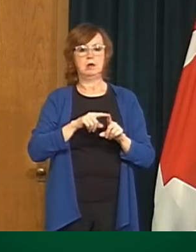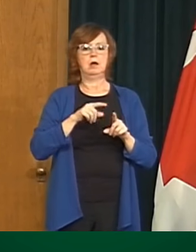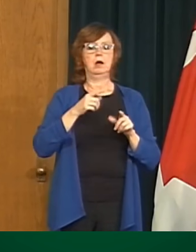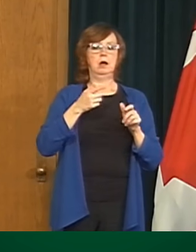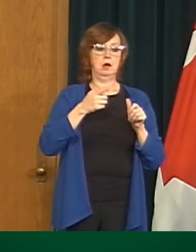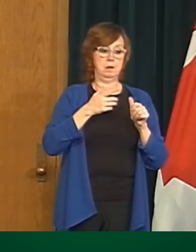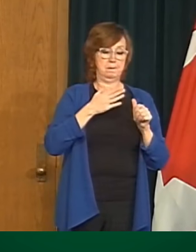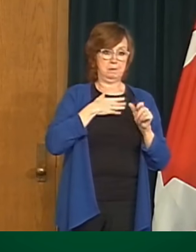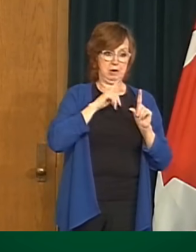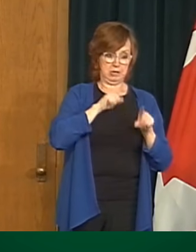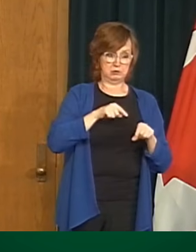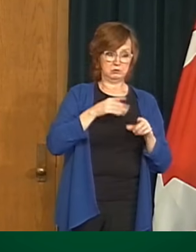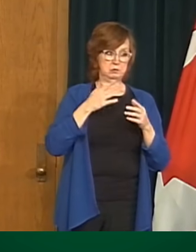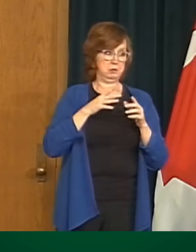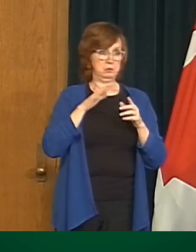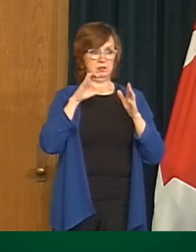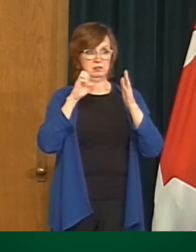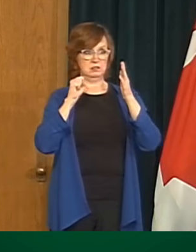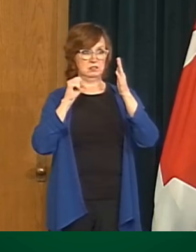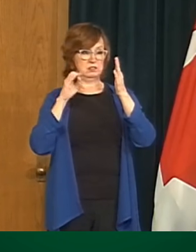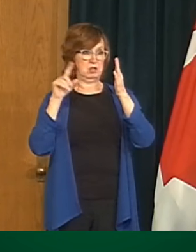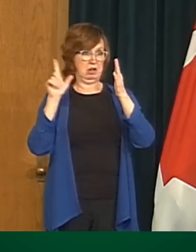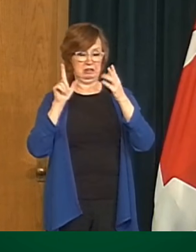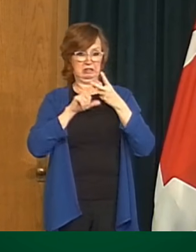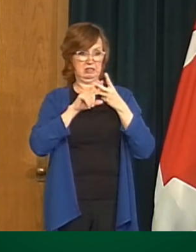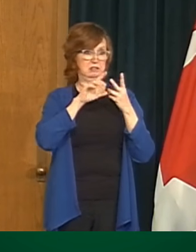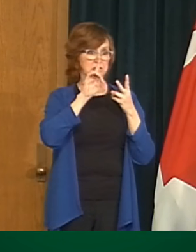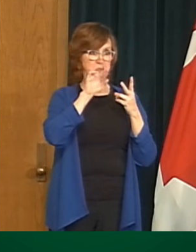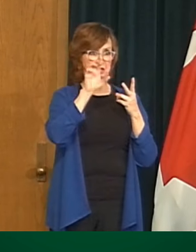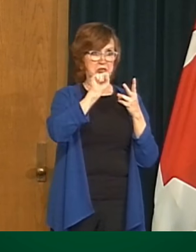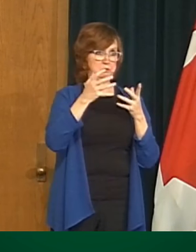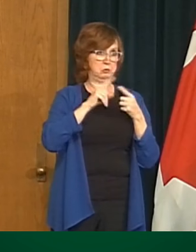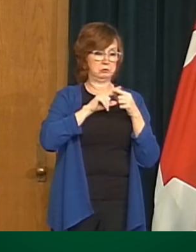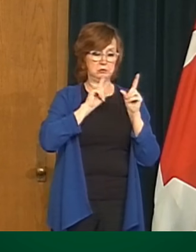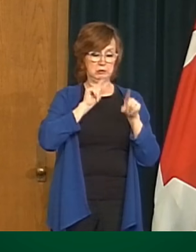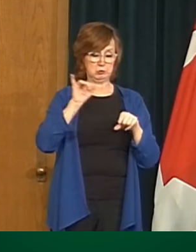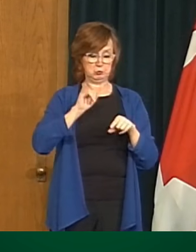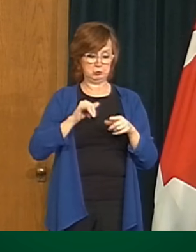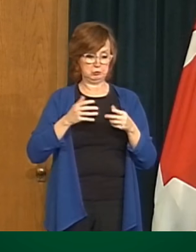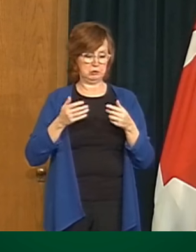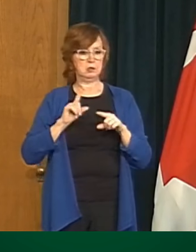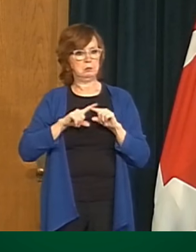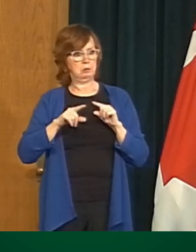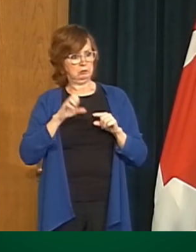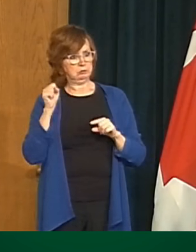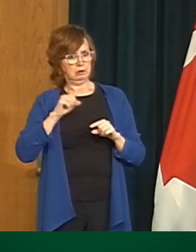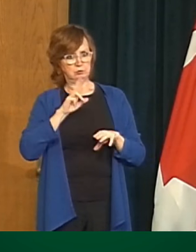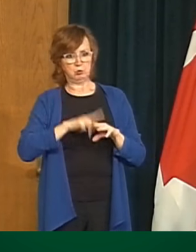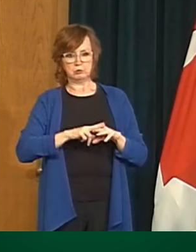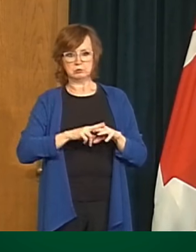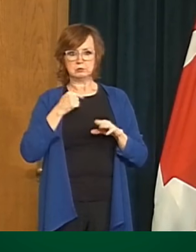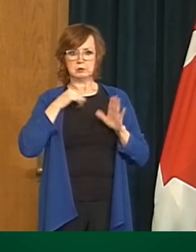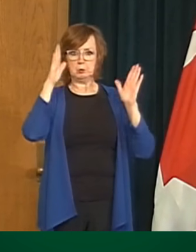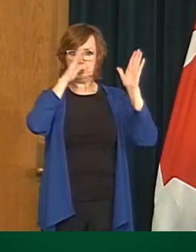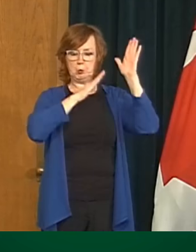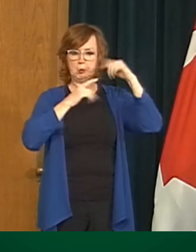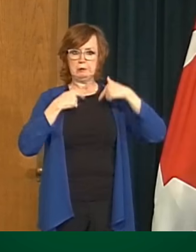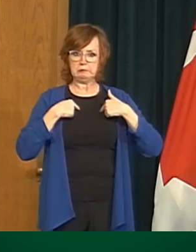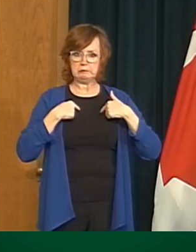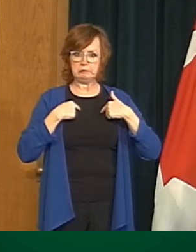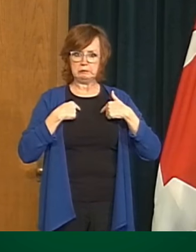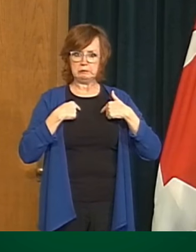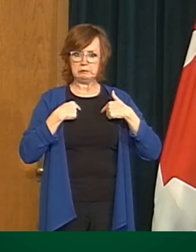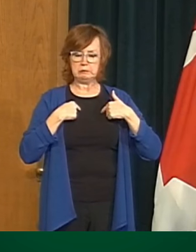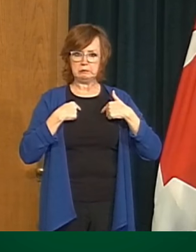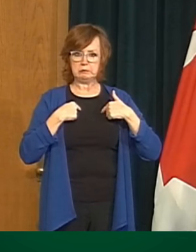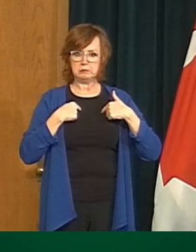Shahab would like to follow up. But I do have concerns, no matter where our approach is, that we may have